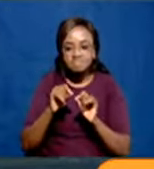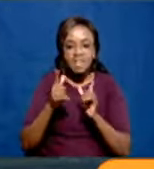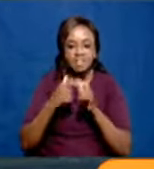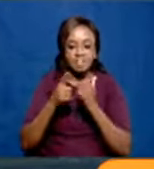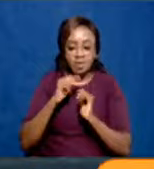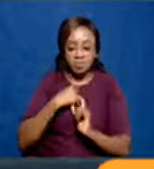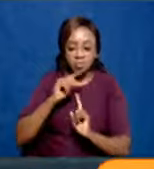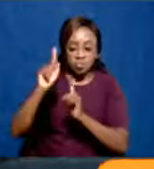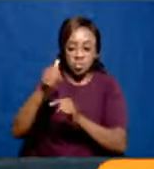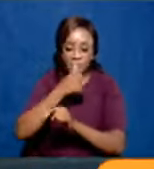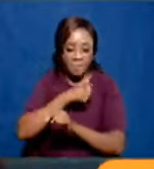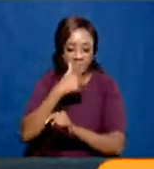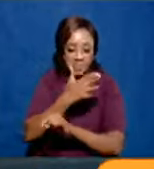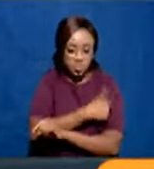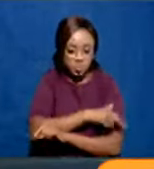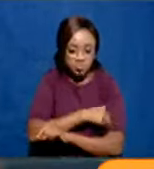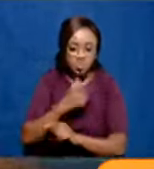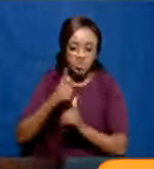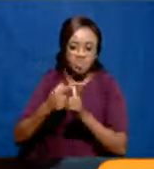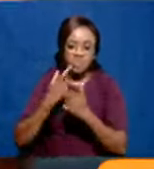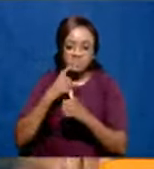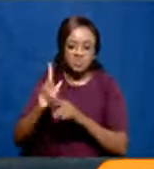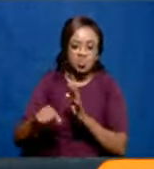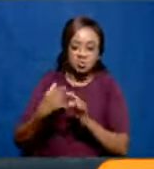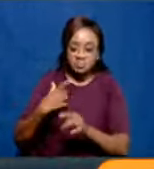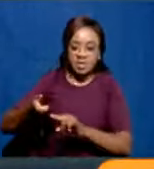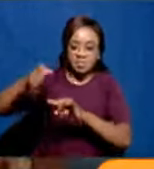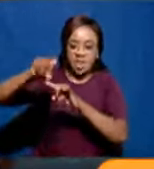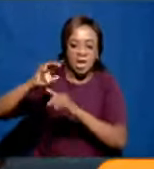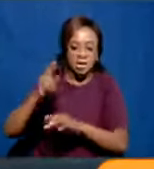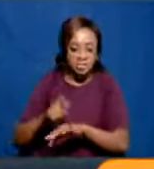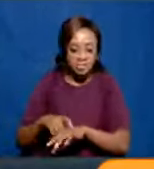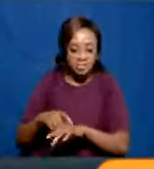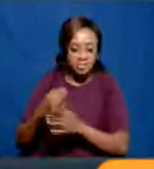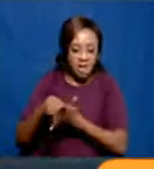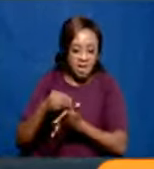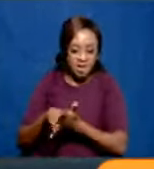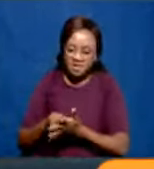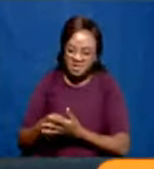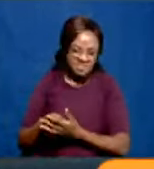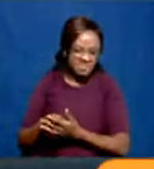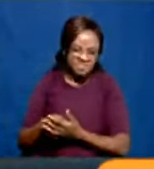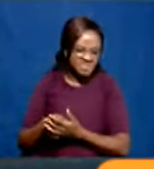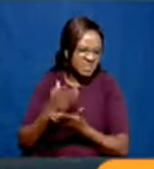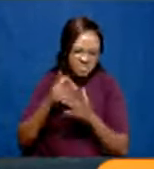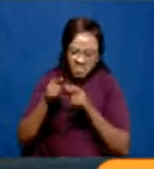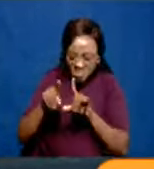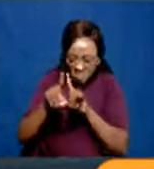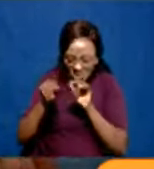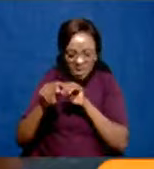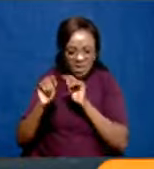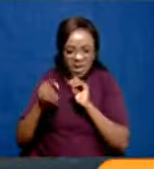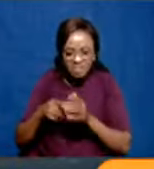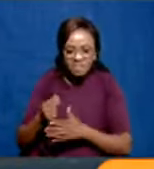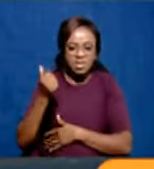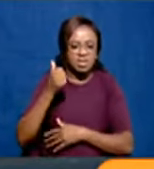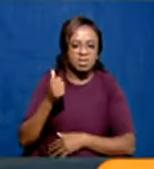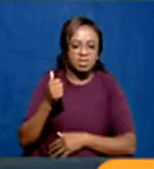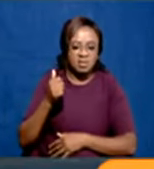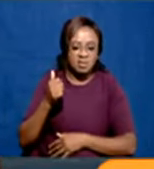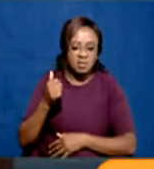offer that services, you don't need to say it's baseline, you have to top up the money. And on the flip side, we have the civil servants, who here is saying